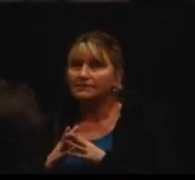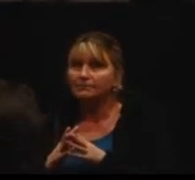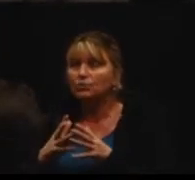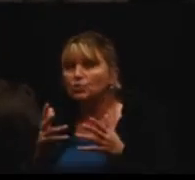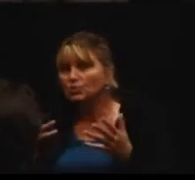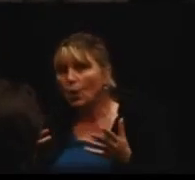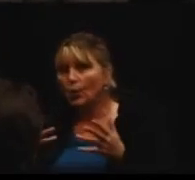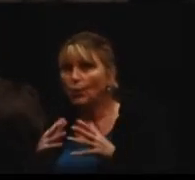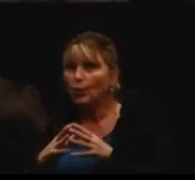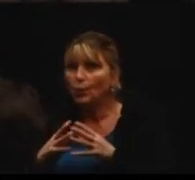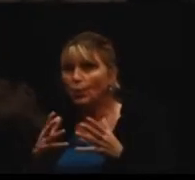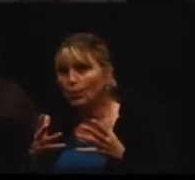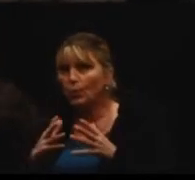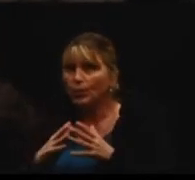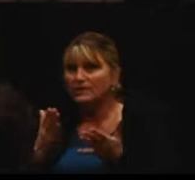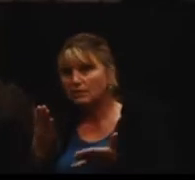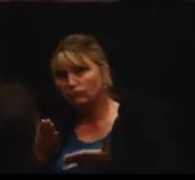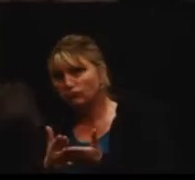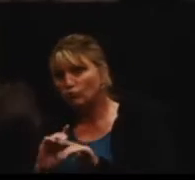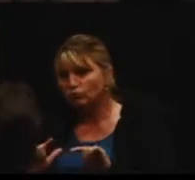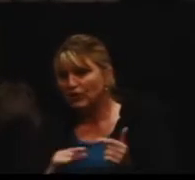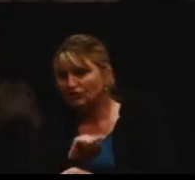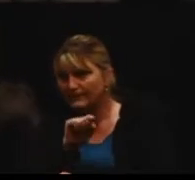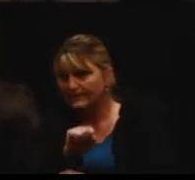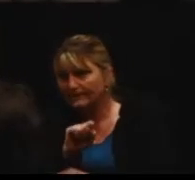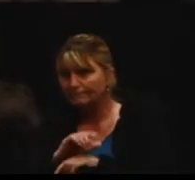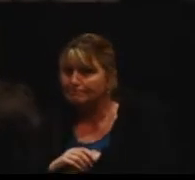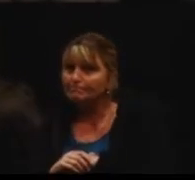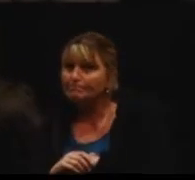So there's some real challenges there.